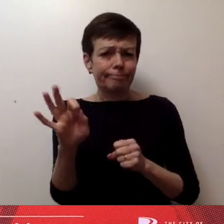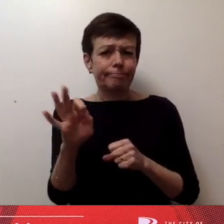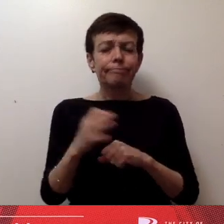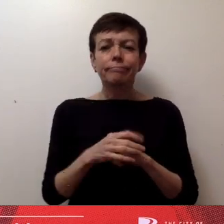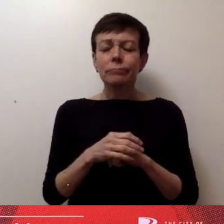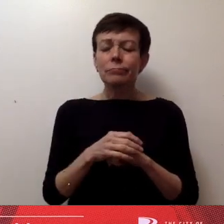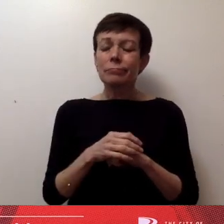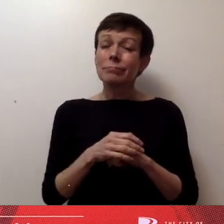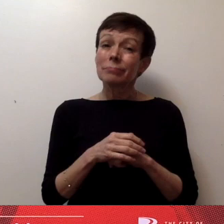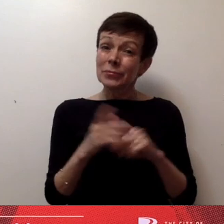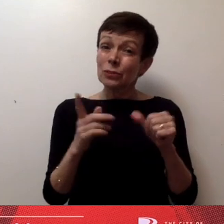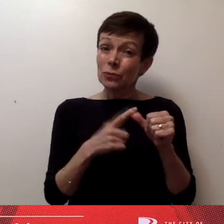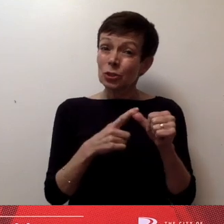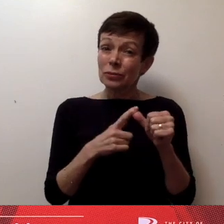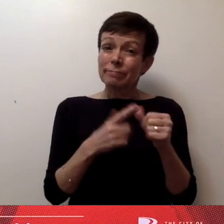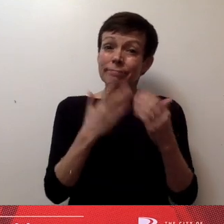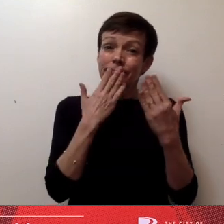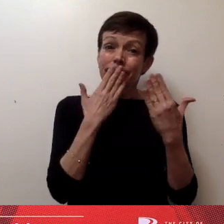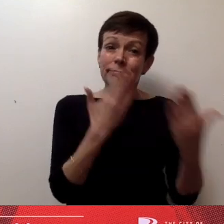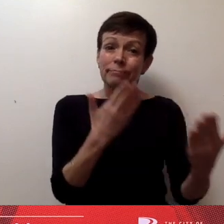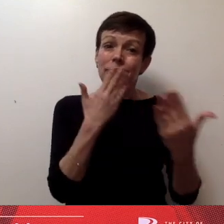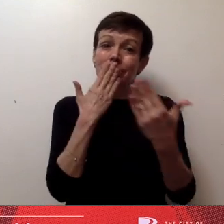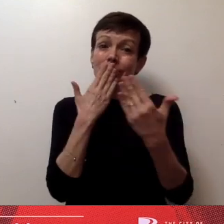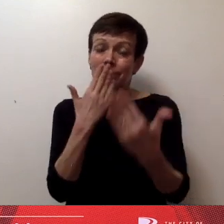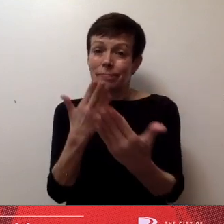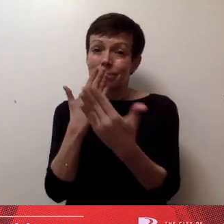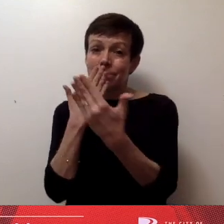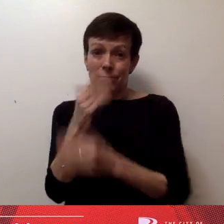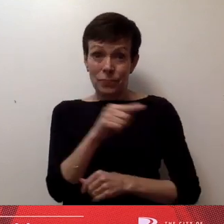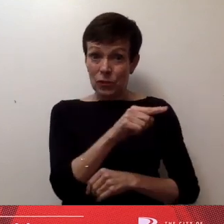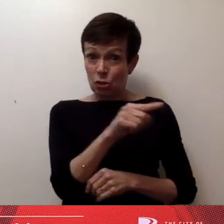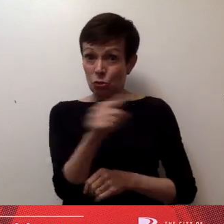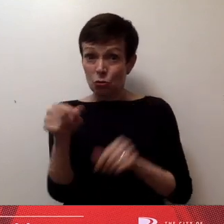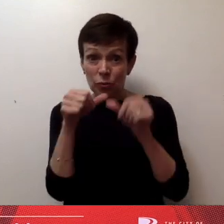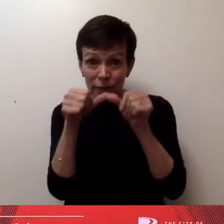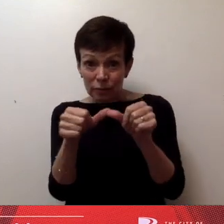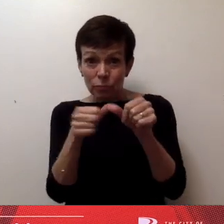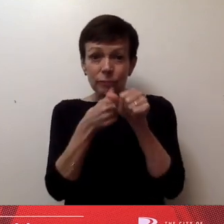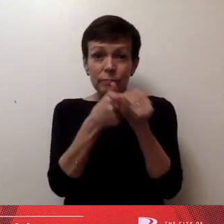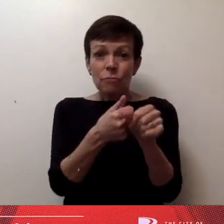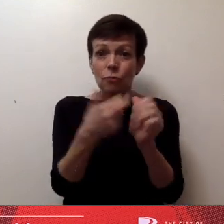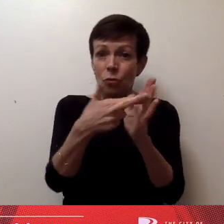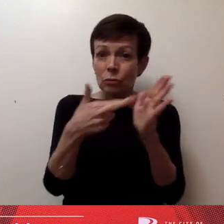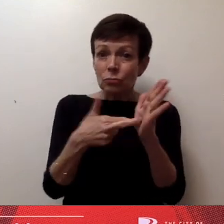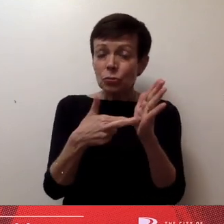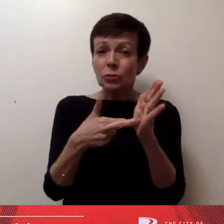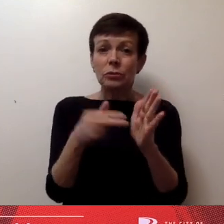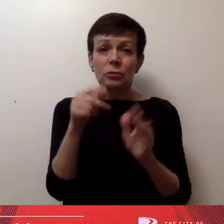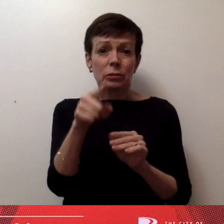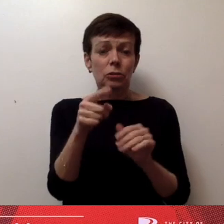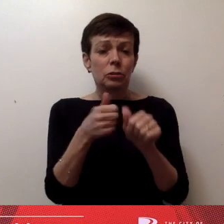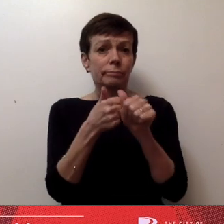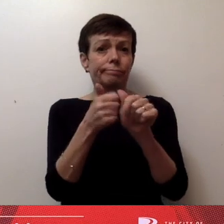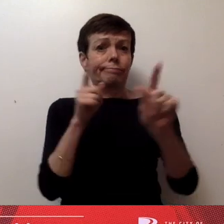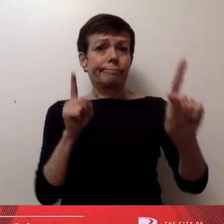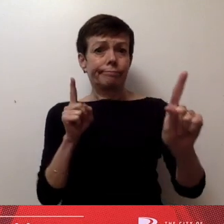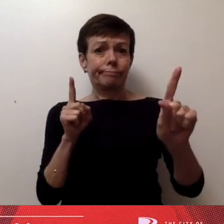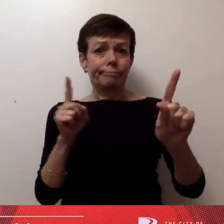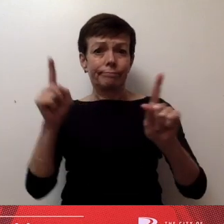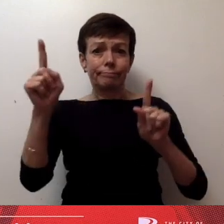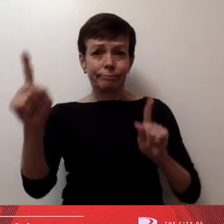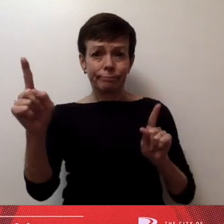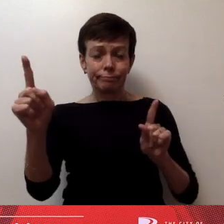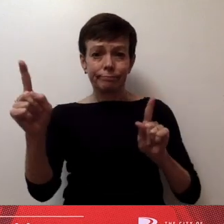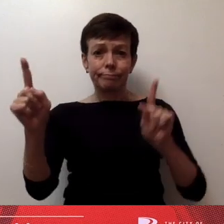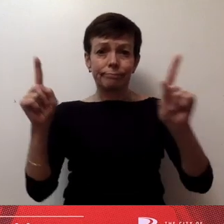to all of you who continue to do your part to prevent the spread of this virus by keeping your distance from others when in